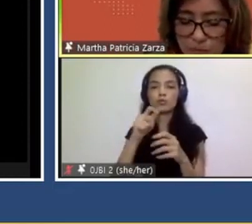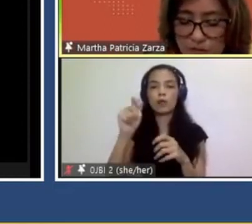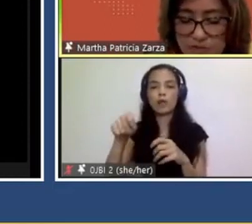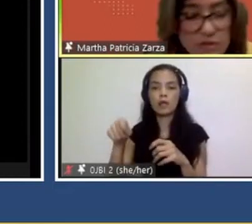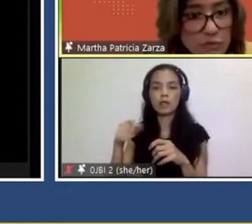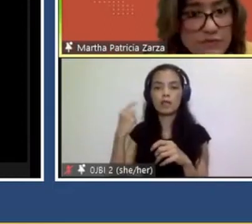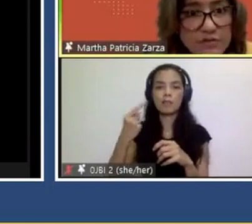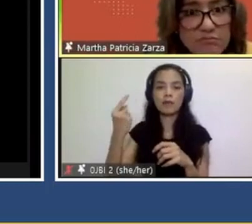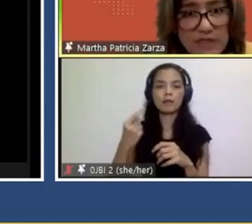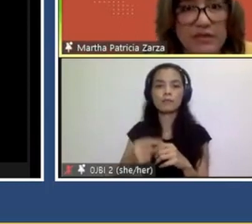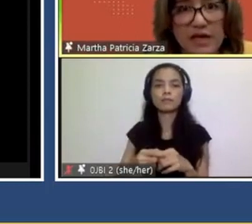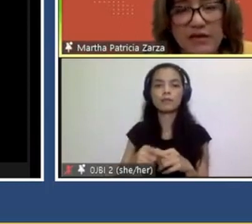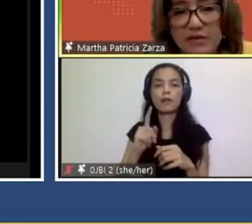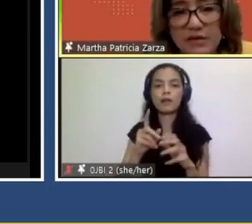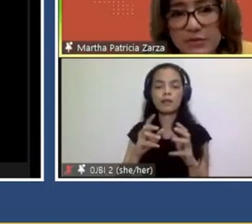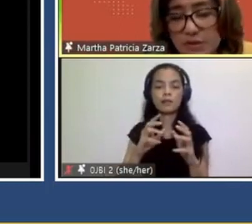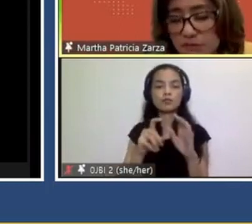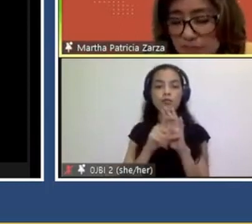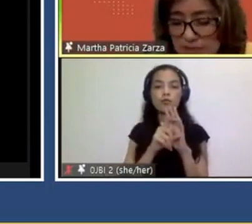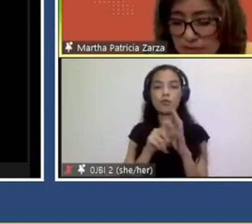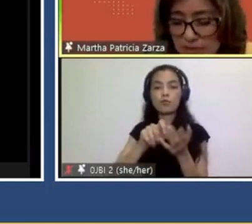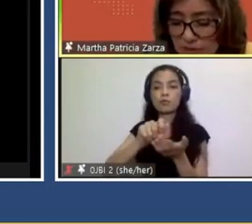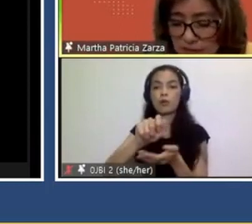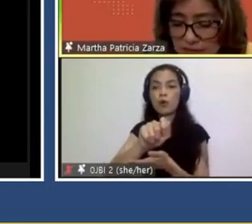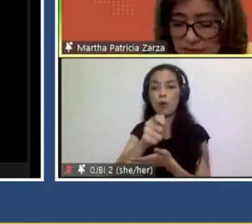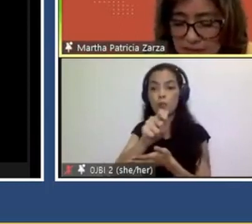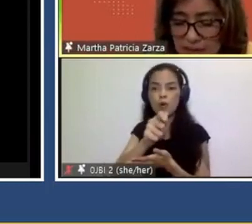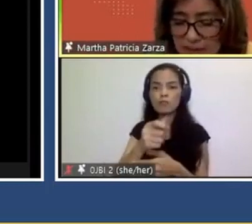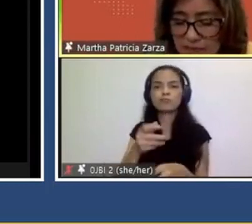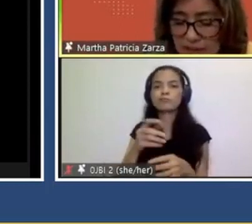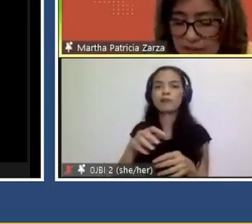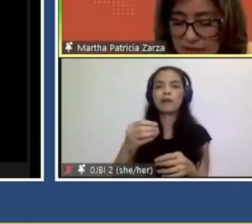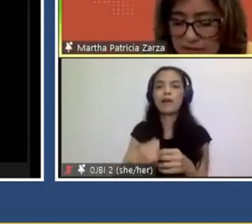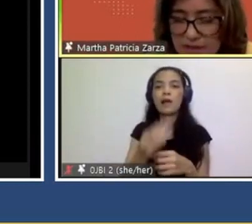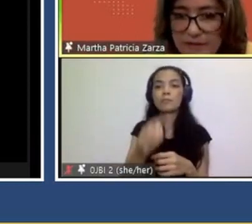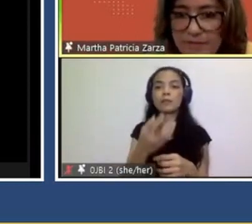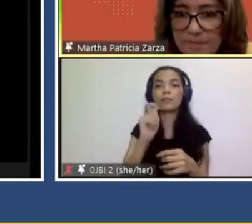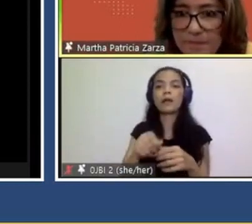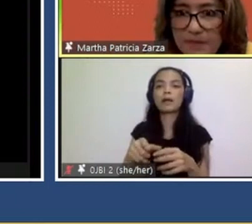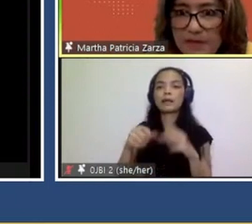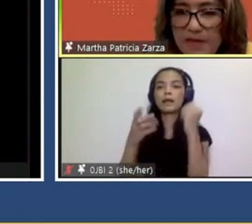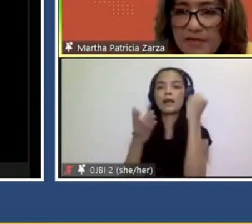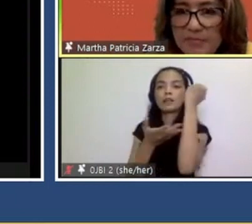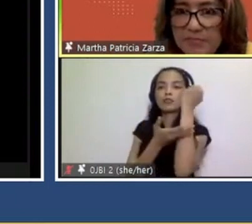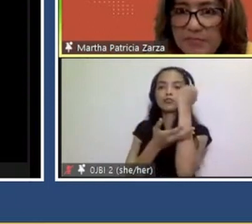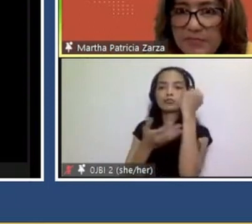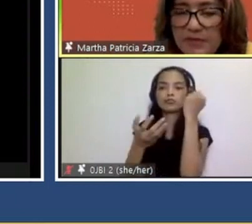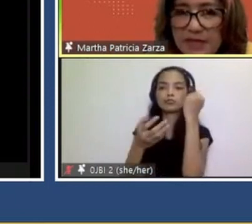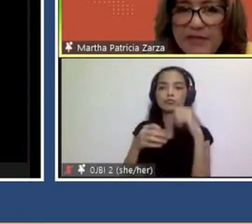of wood stoves that are used in Mexico that